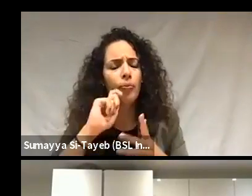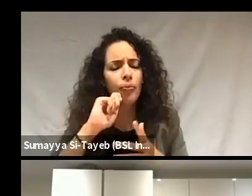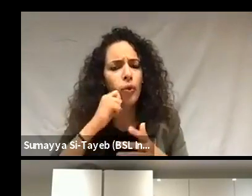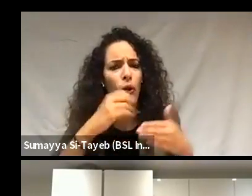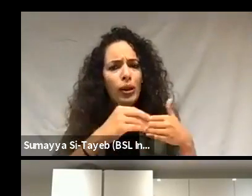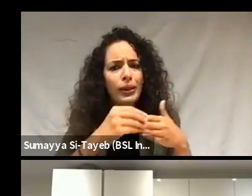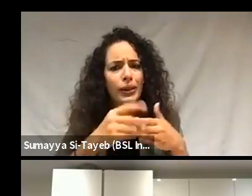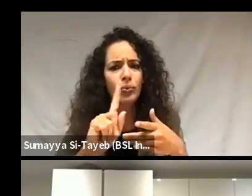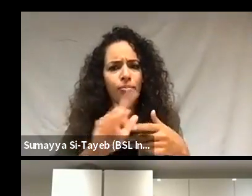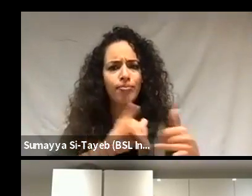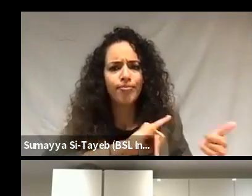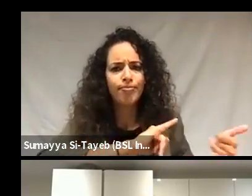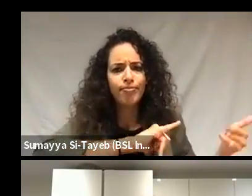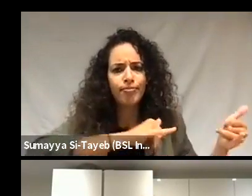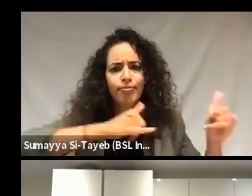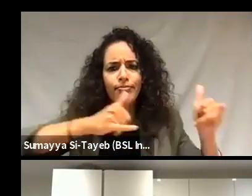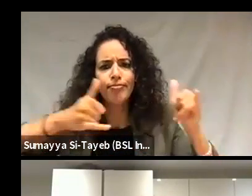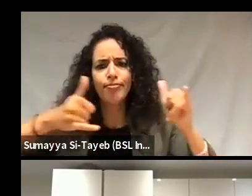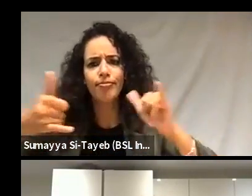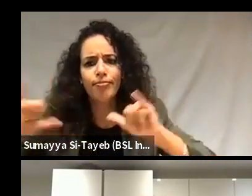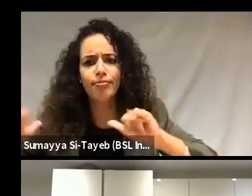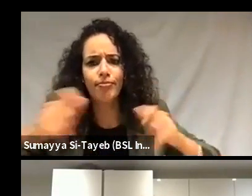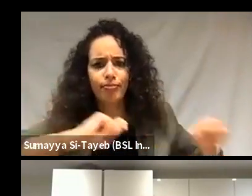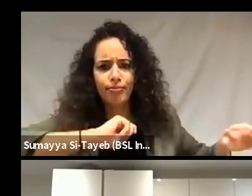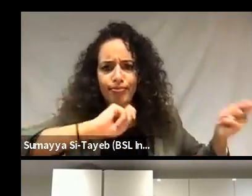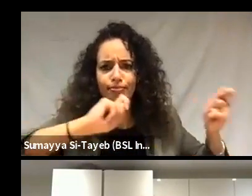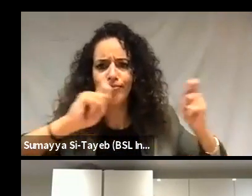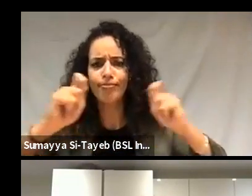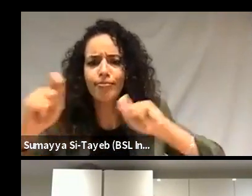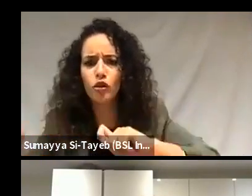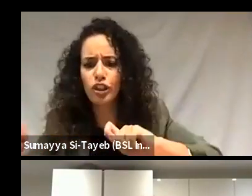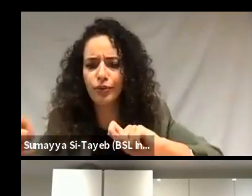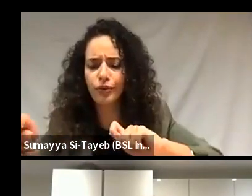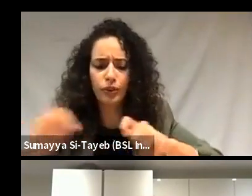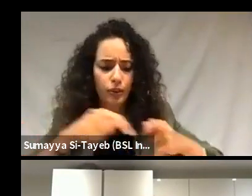in which you know, Muslims and Islam